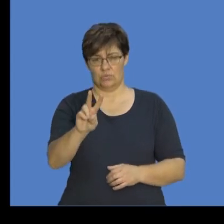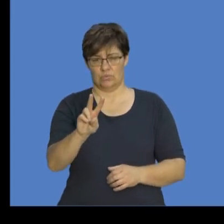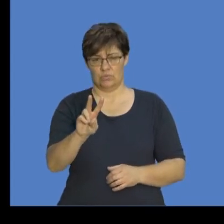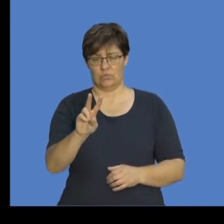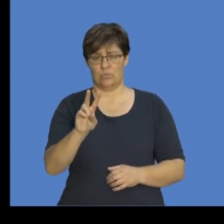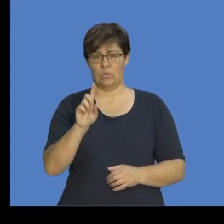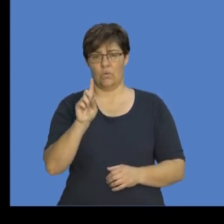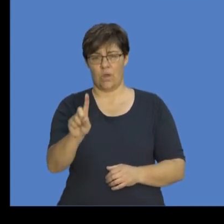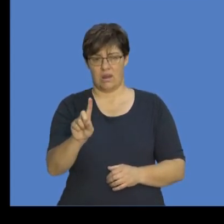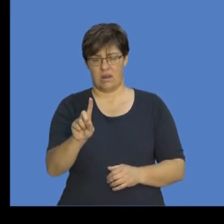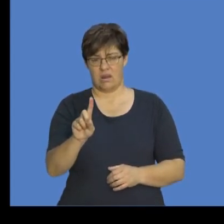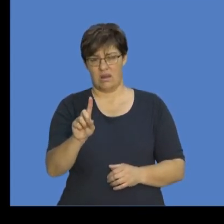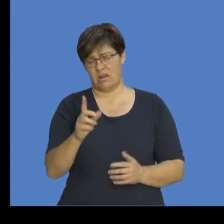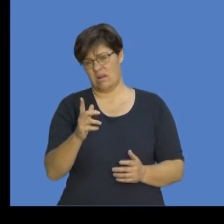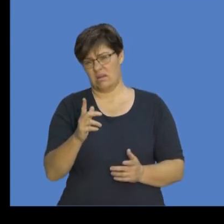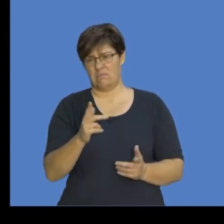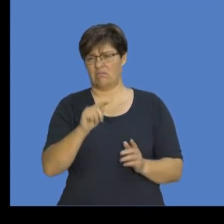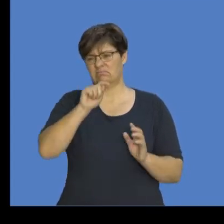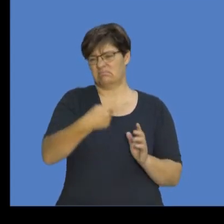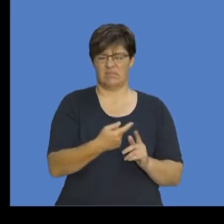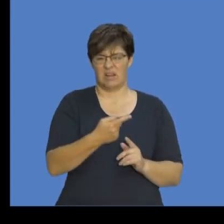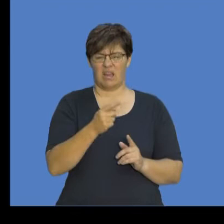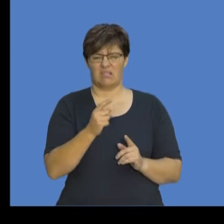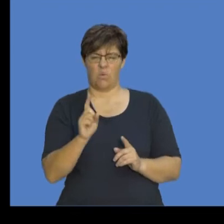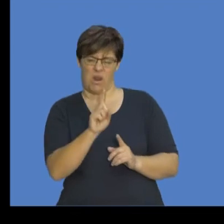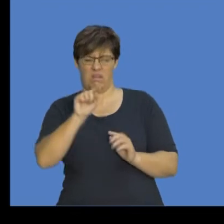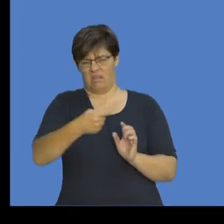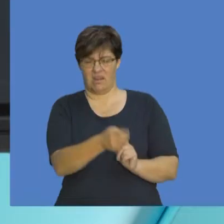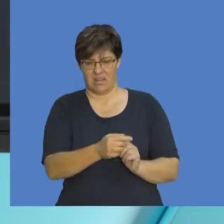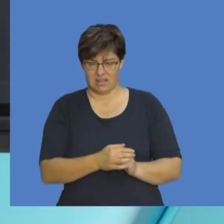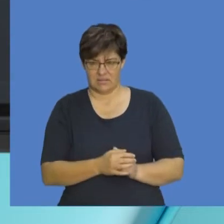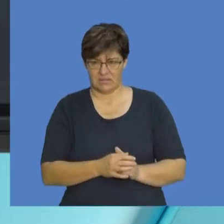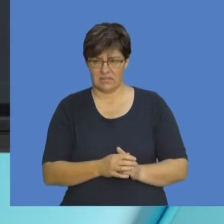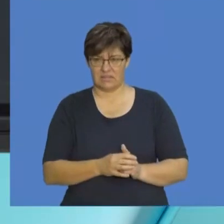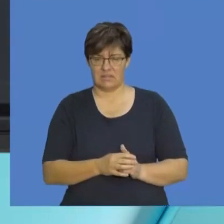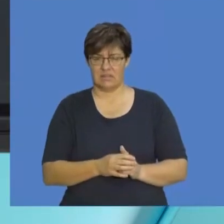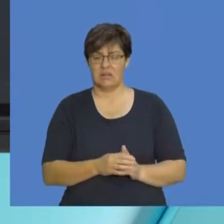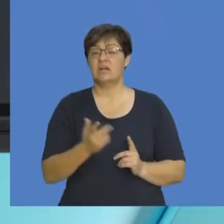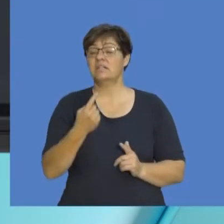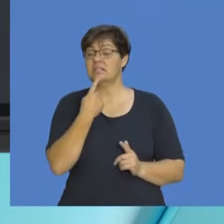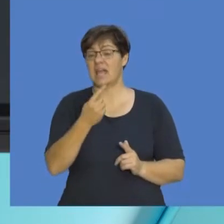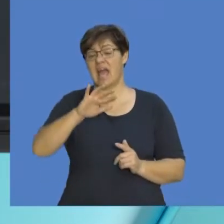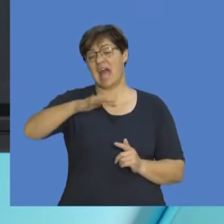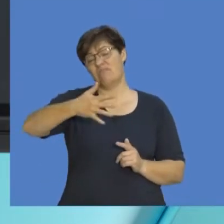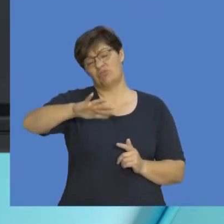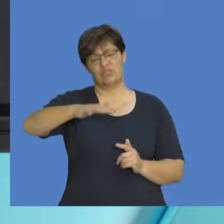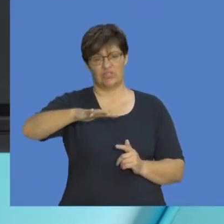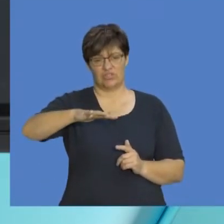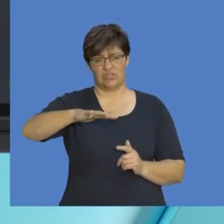to 1 decimal place, if you round to 1 decimal. Okay. So the